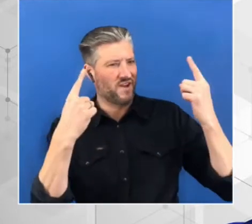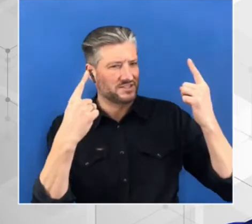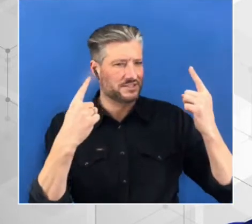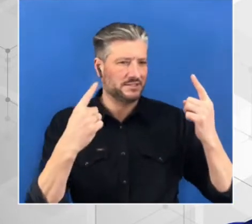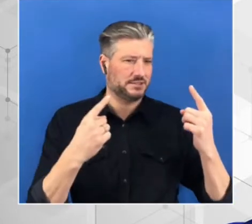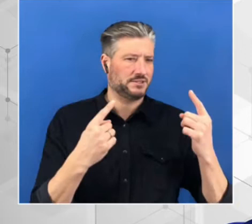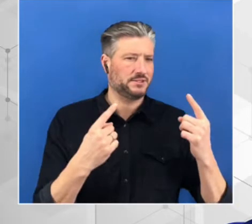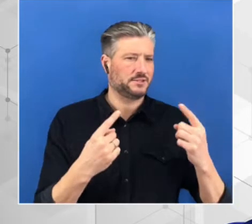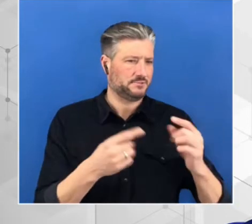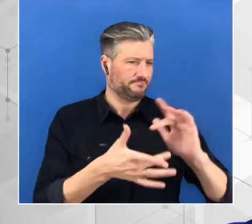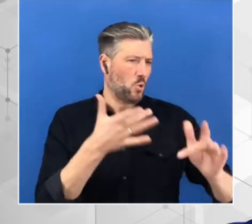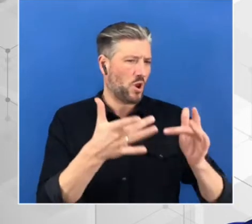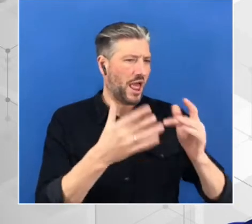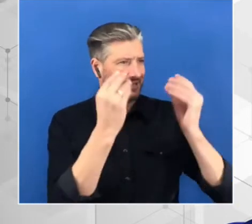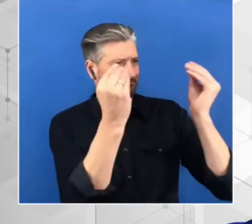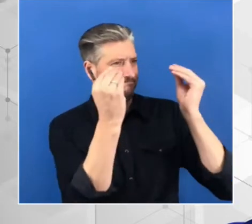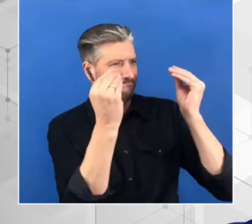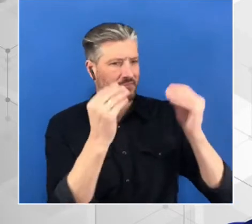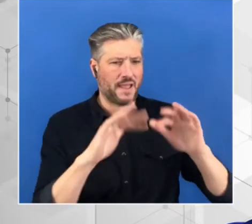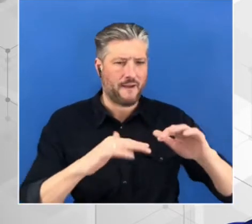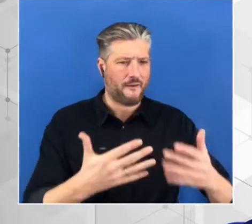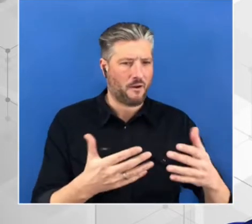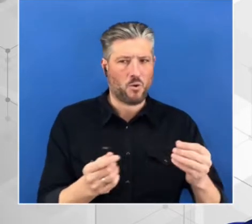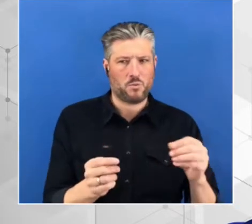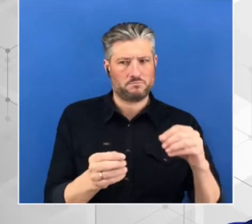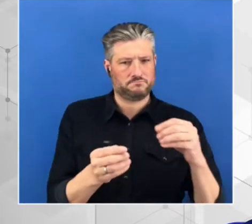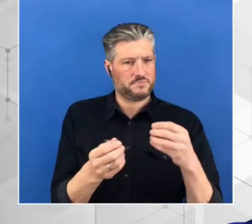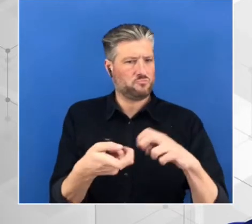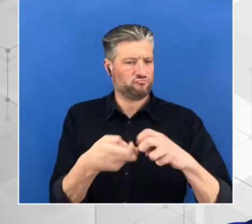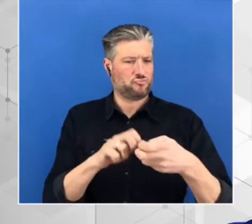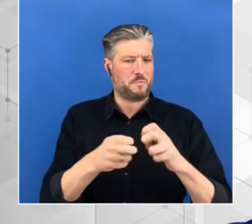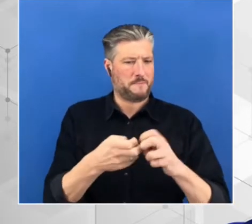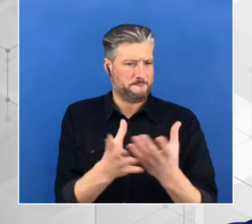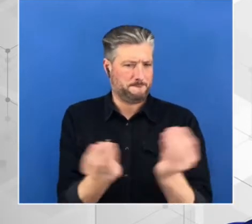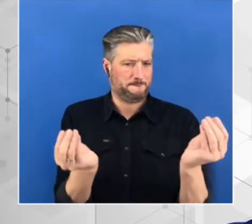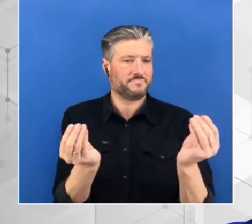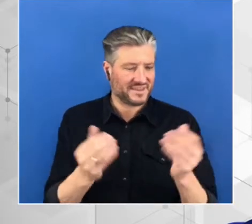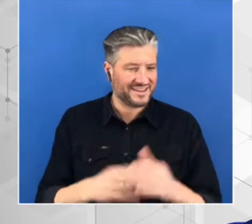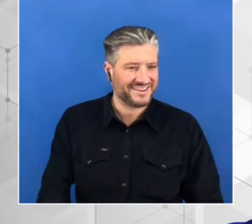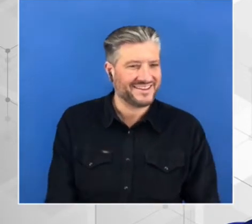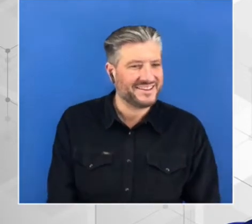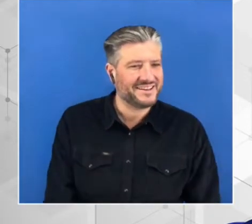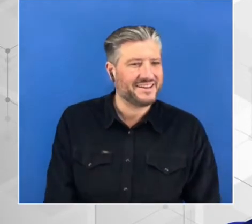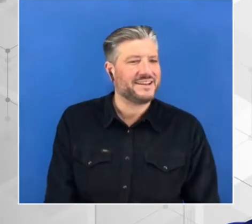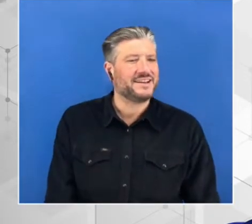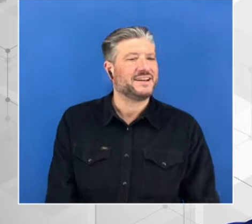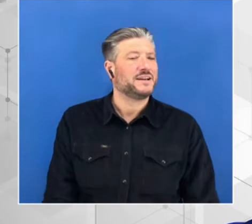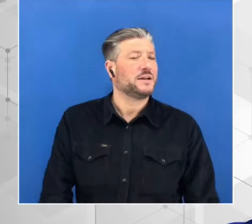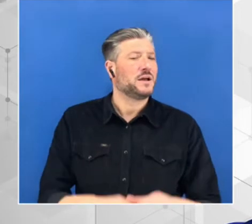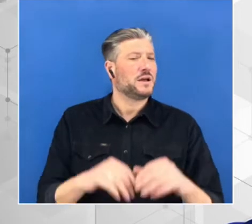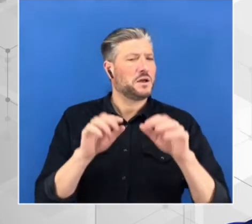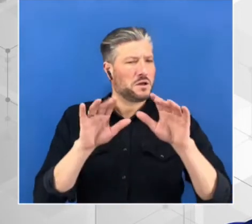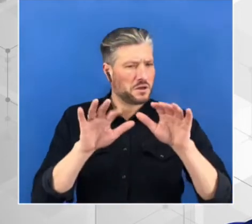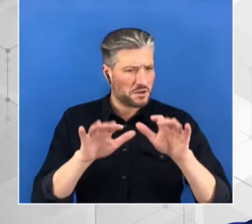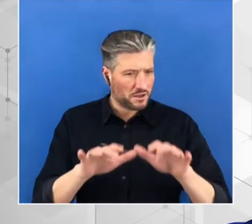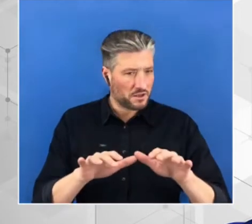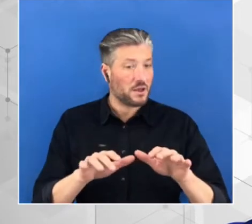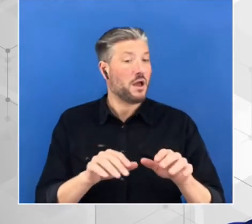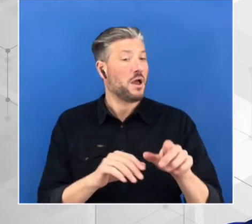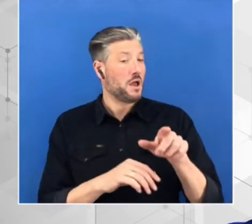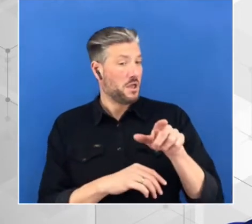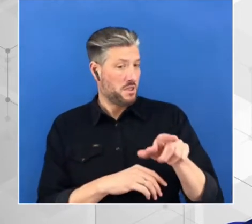The next one is linters, using a linter. So for those who don't know what a linter is